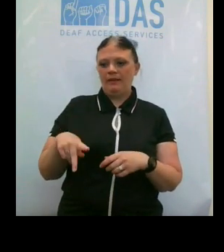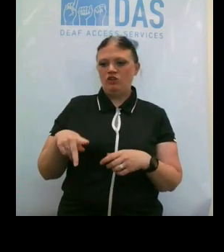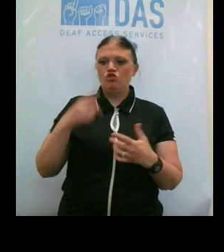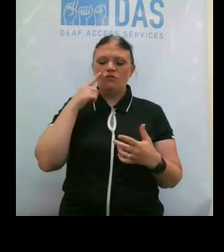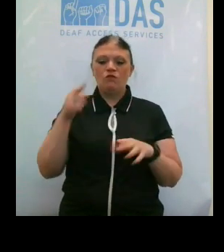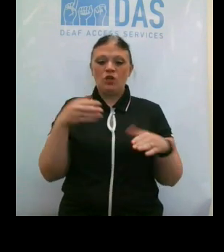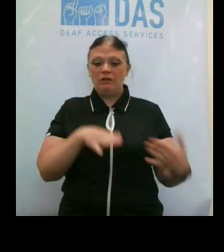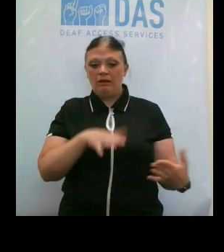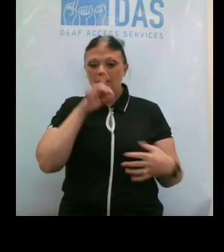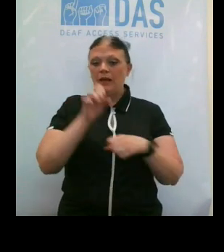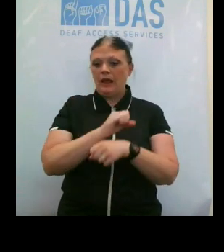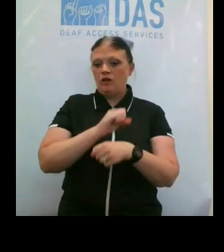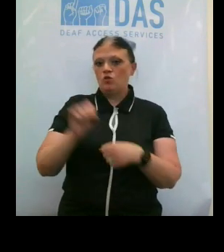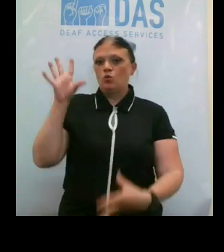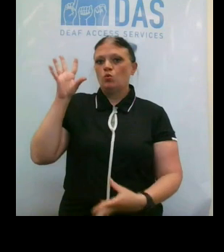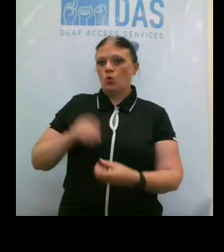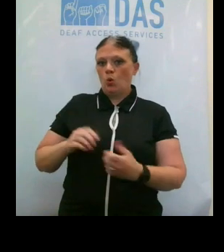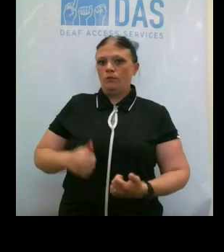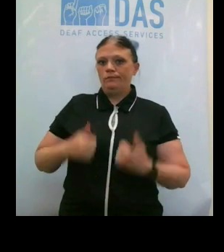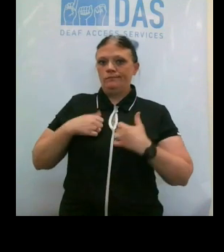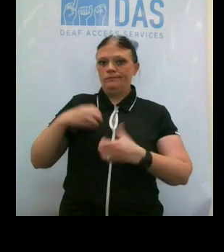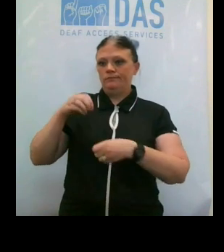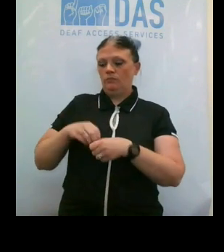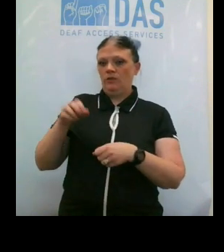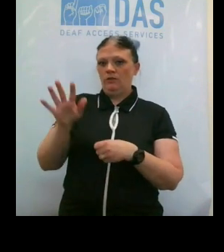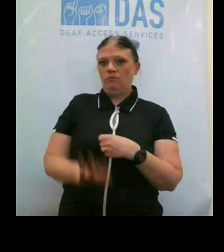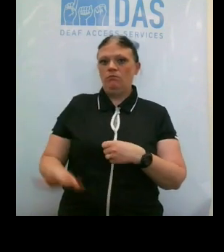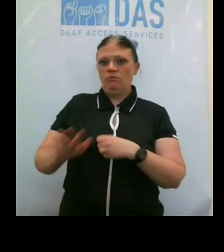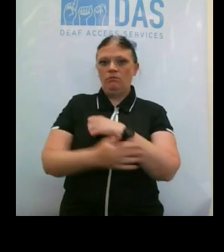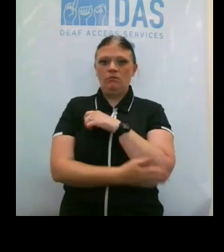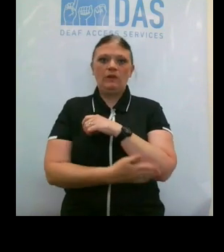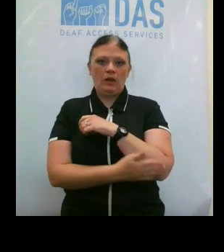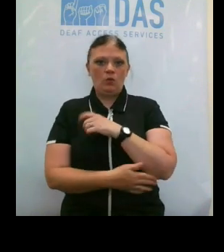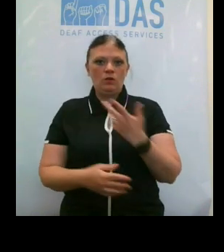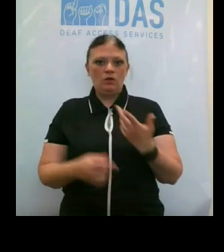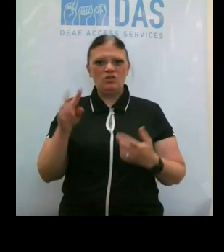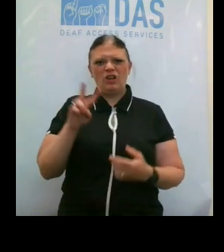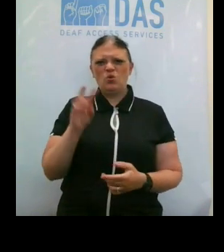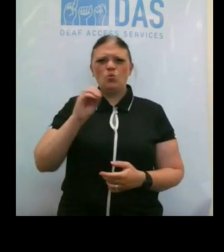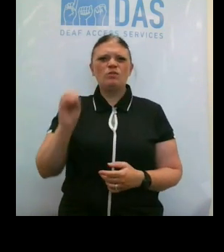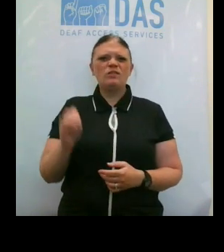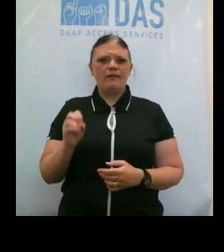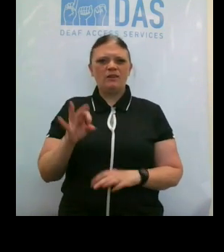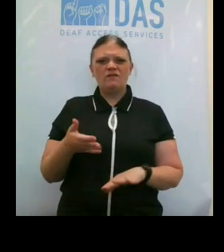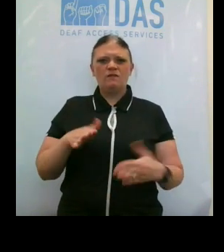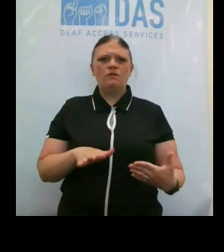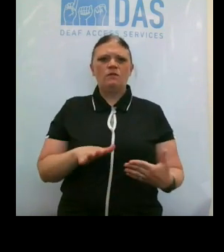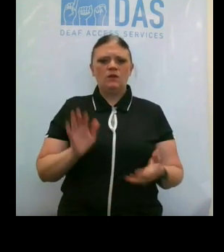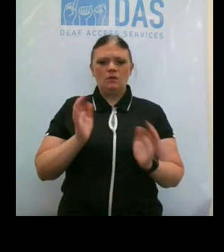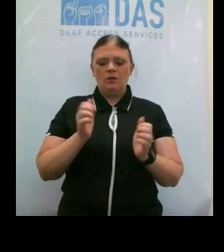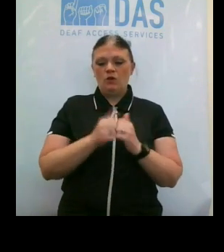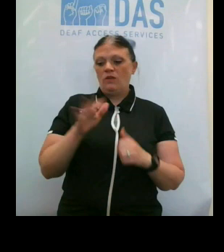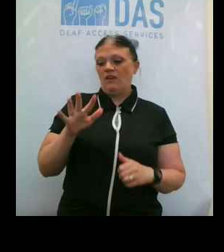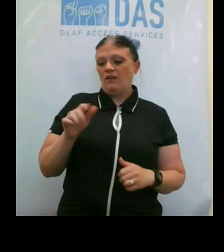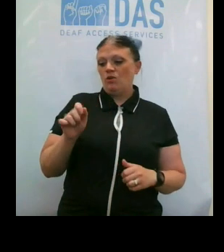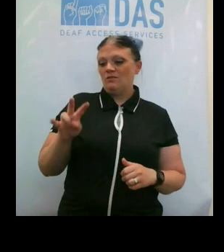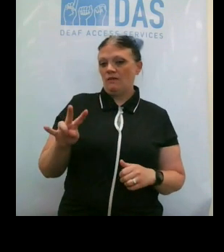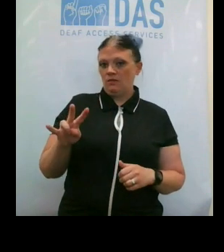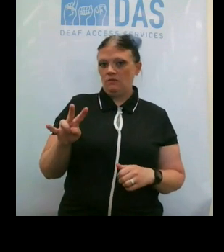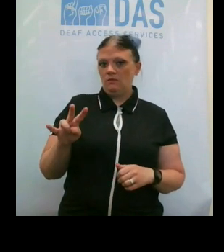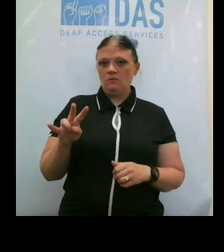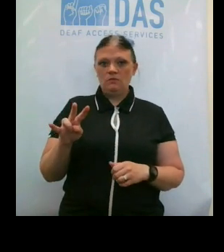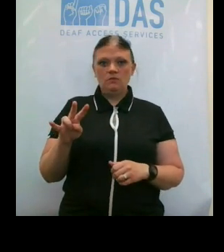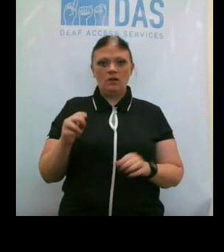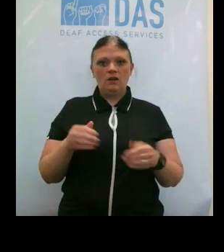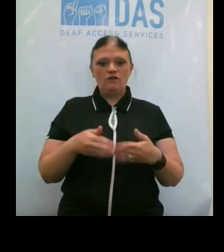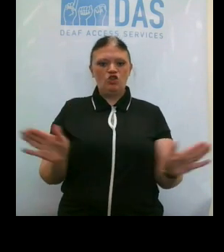County than their actually population total would indicate. 2% of fatalities as compared to 5.7%